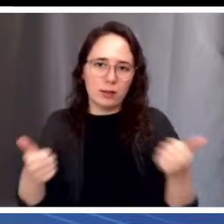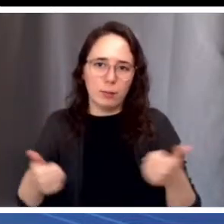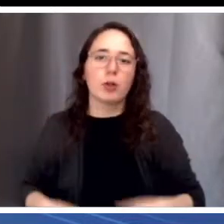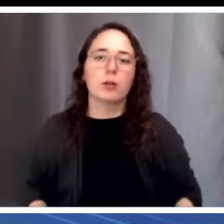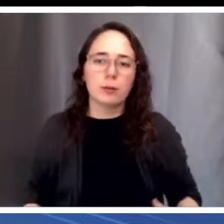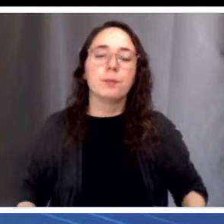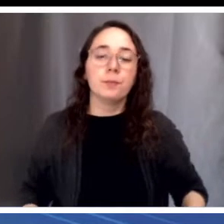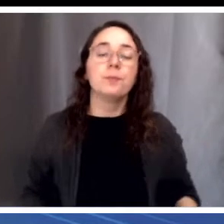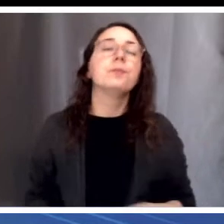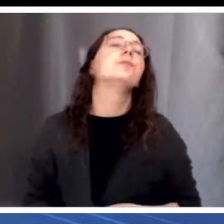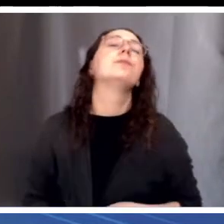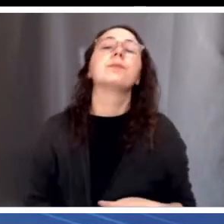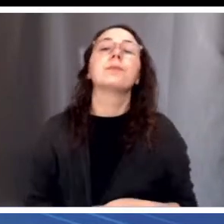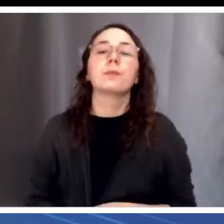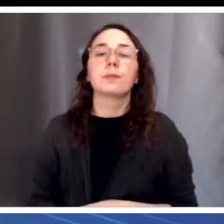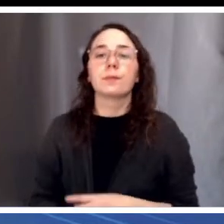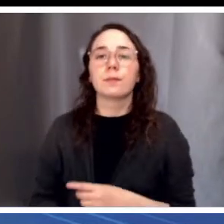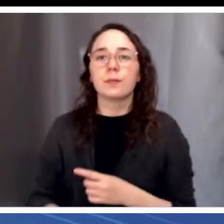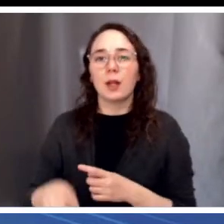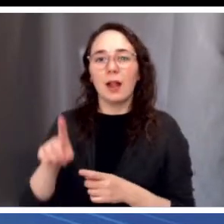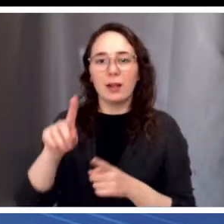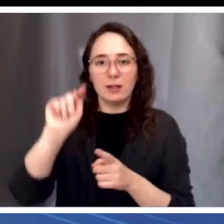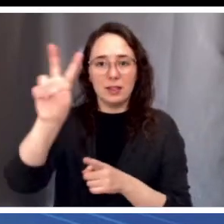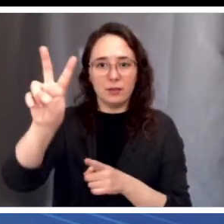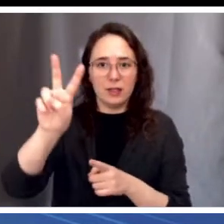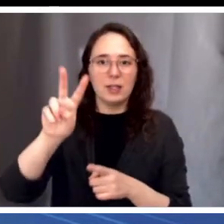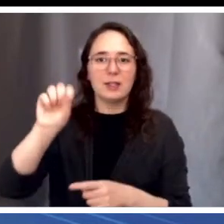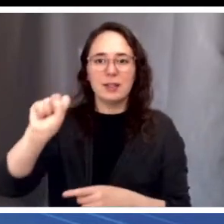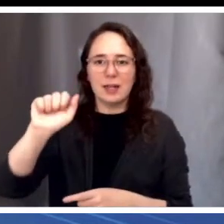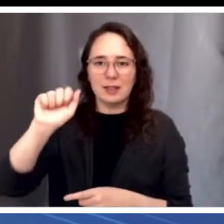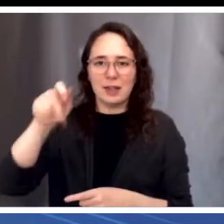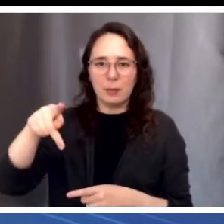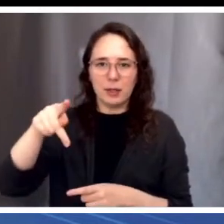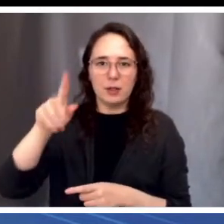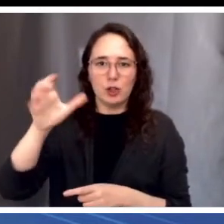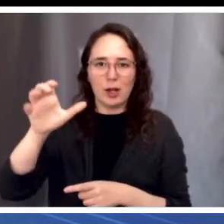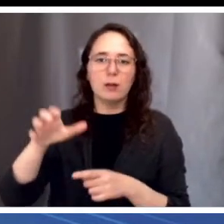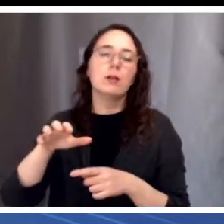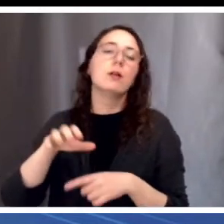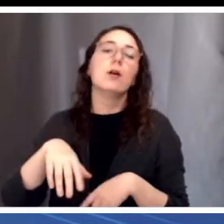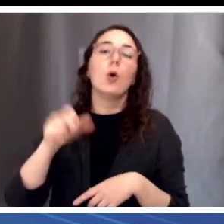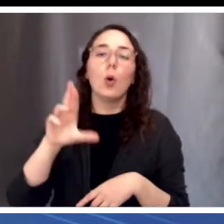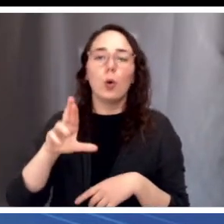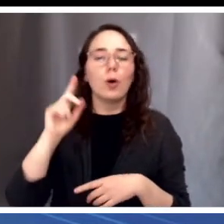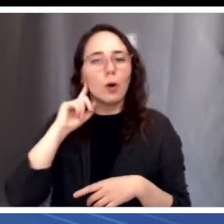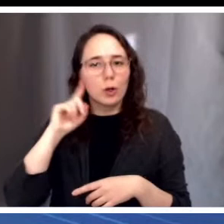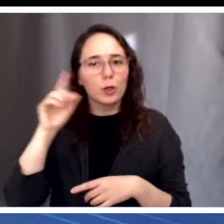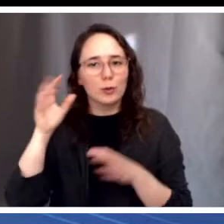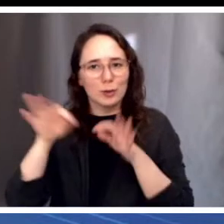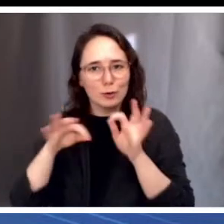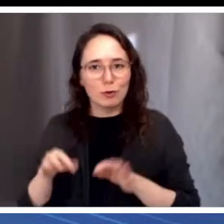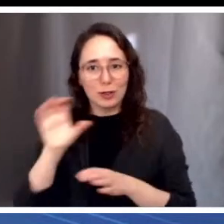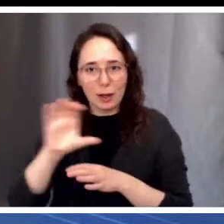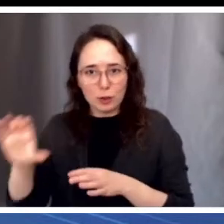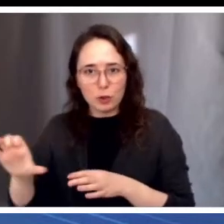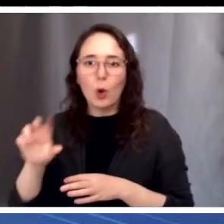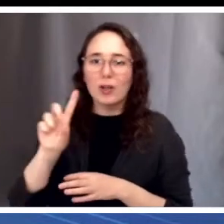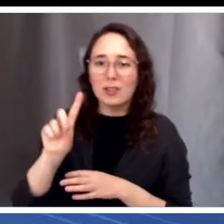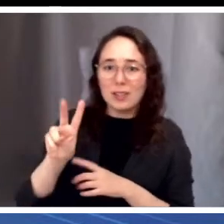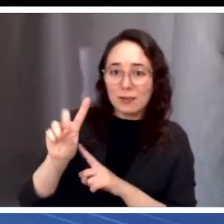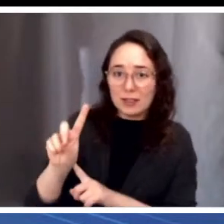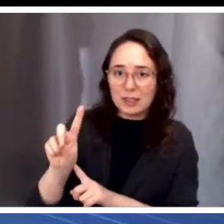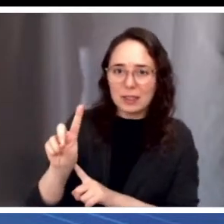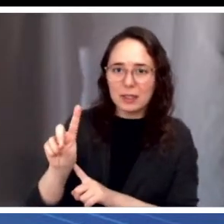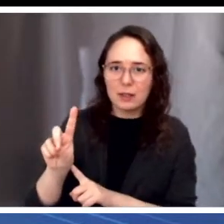on your television, you might be turning on the SAP channel, which will give you your captions, or give you your audio description as an option, and a DVD or a Blu-ray. Not